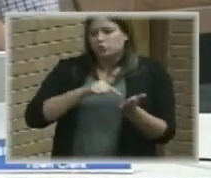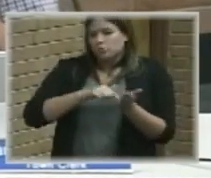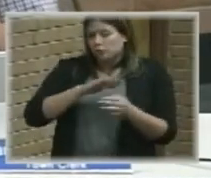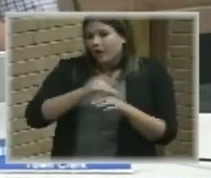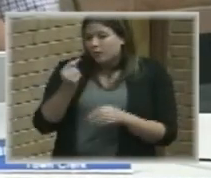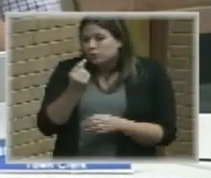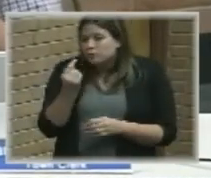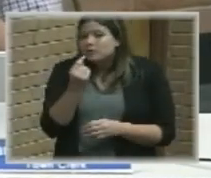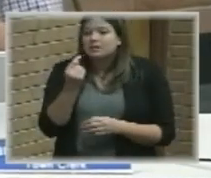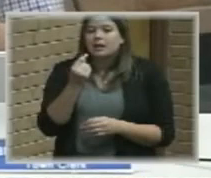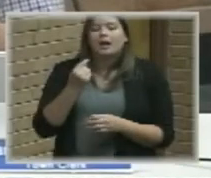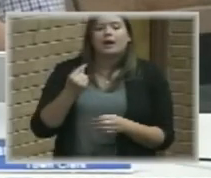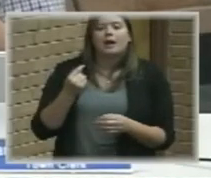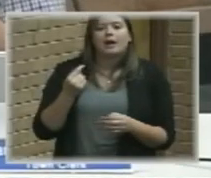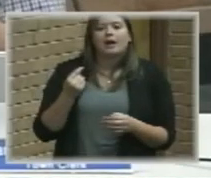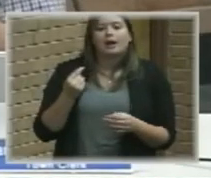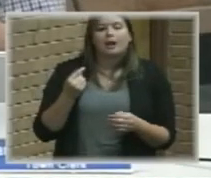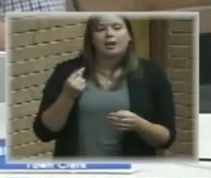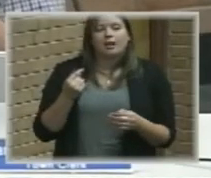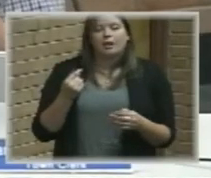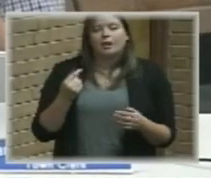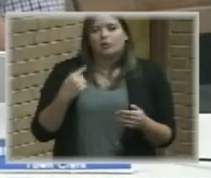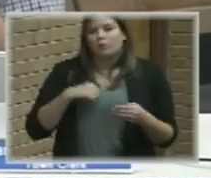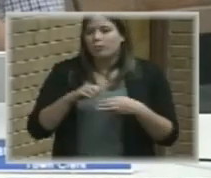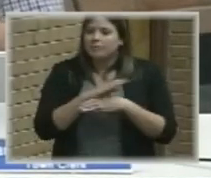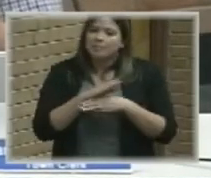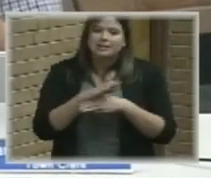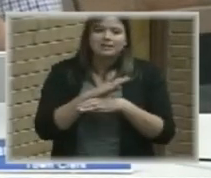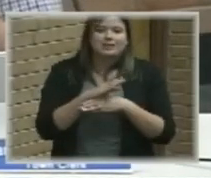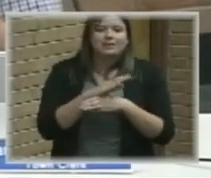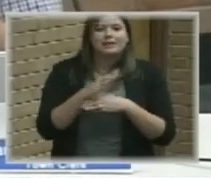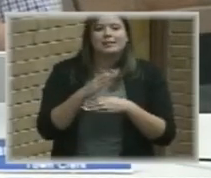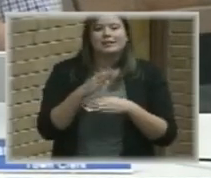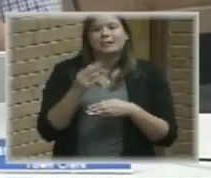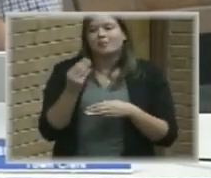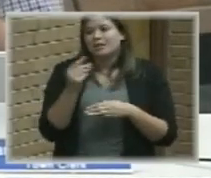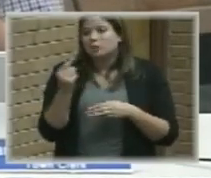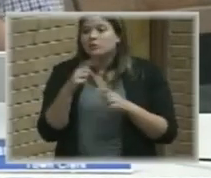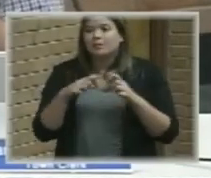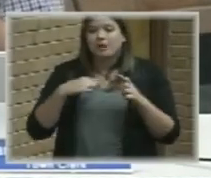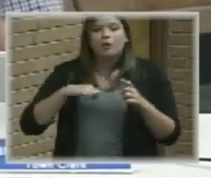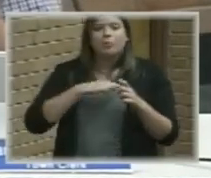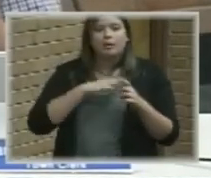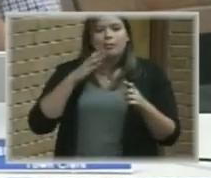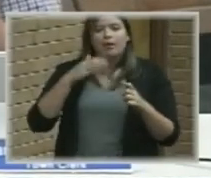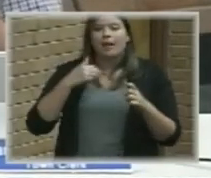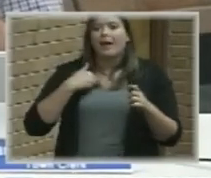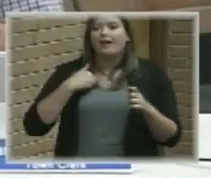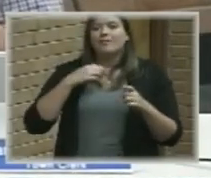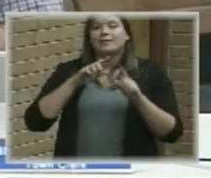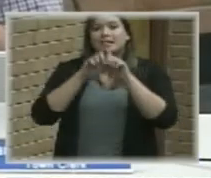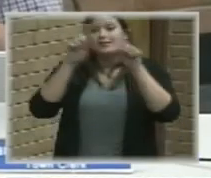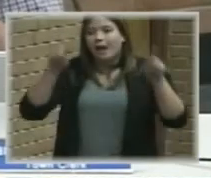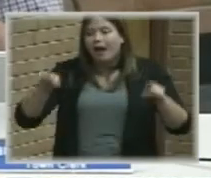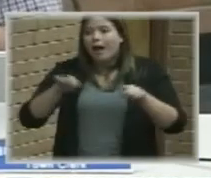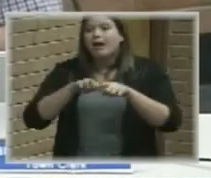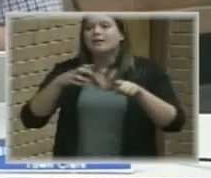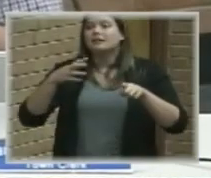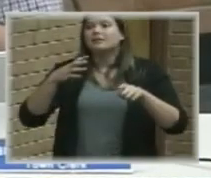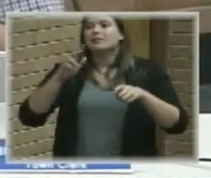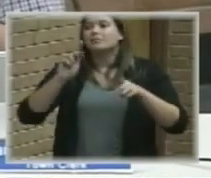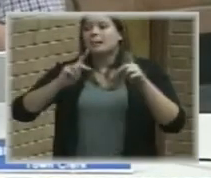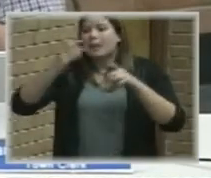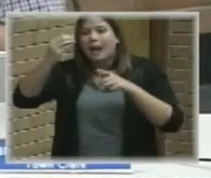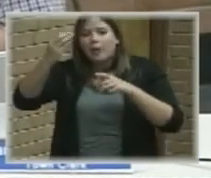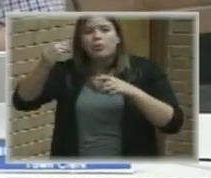the rest of the week and Monday and Tuesday. But I've got the reserved parking signs out there to try to make it easier for you to get in and out as